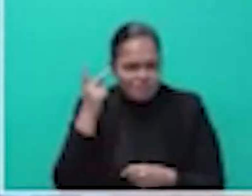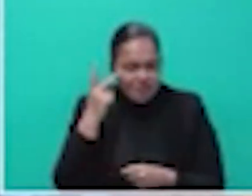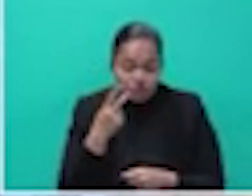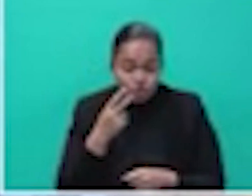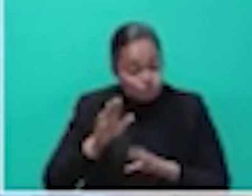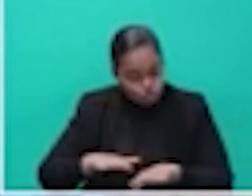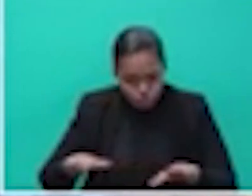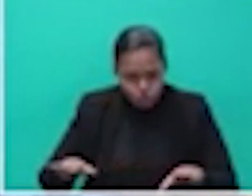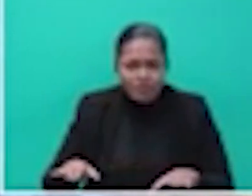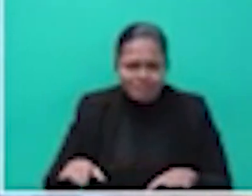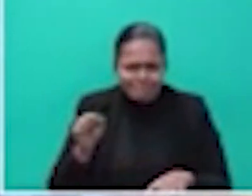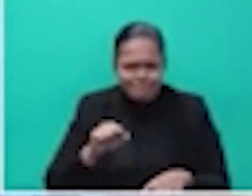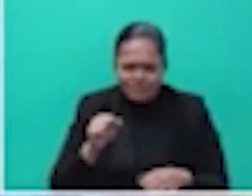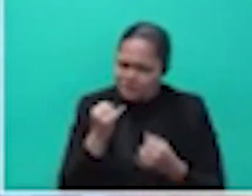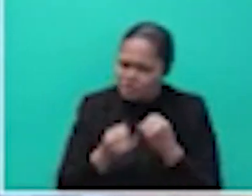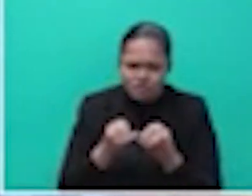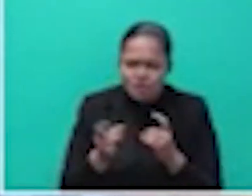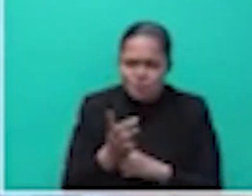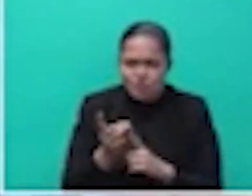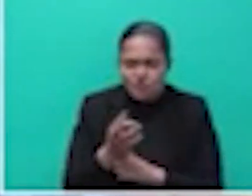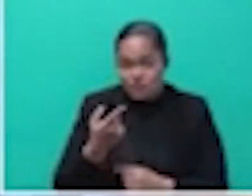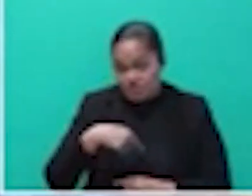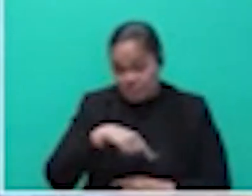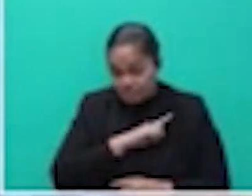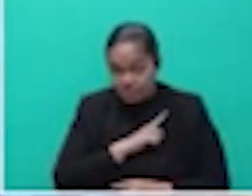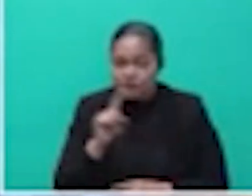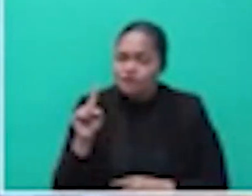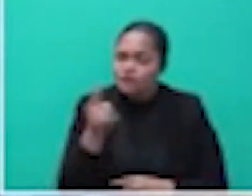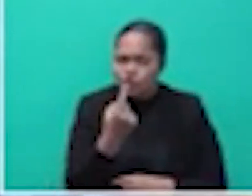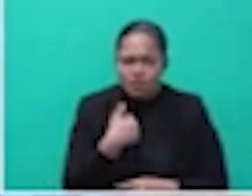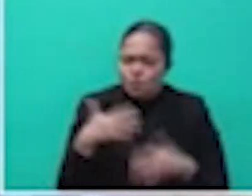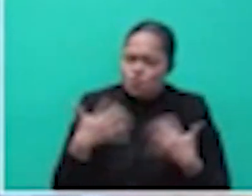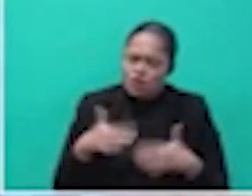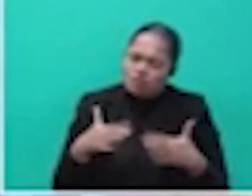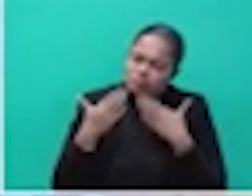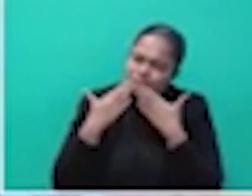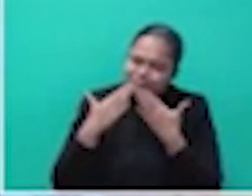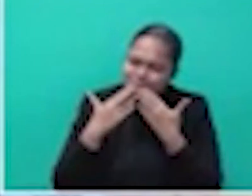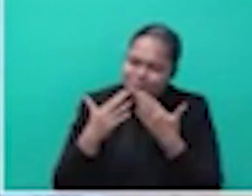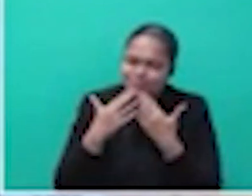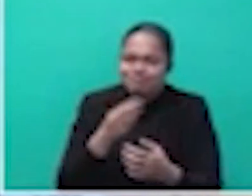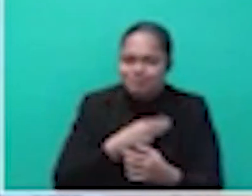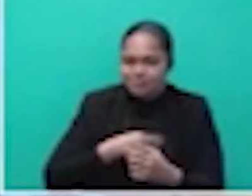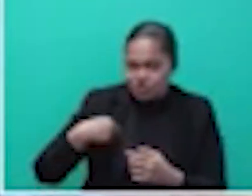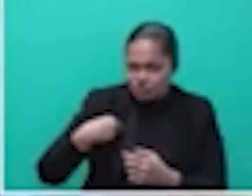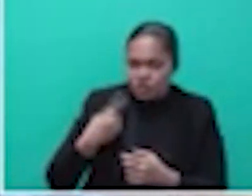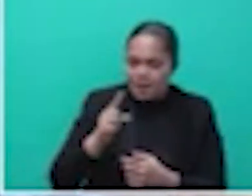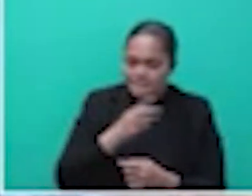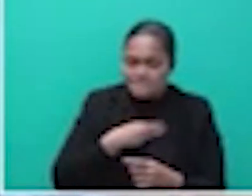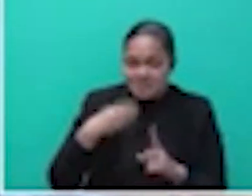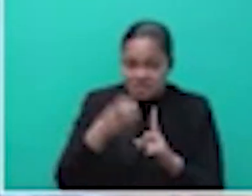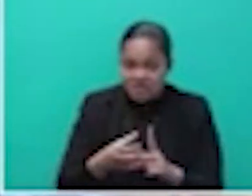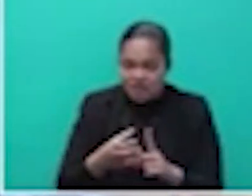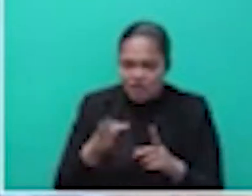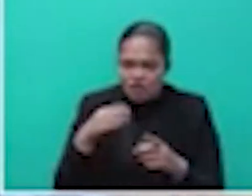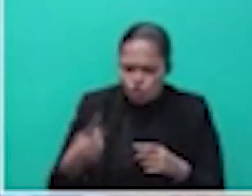always something that's very important for us. So I'd like to, first of all, just like to thank the Ministry and the Minister for continuing this focus on